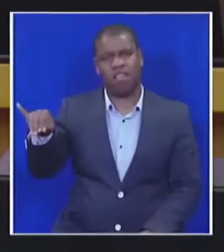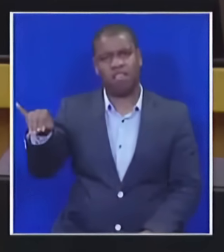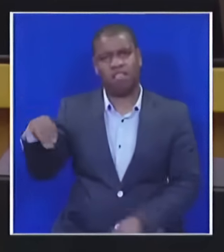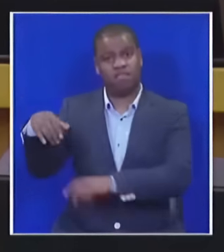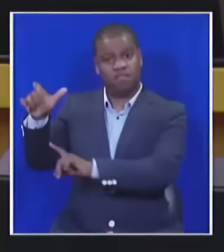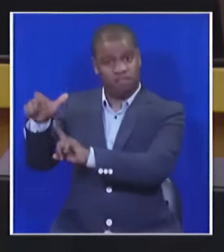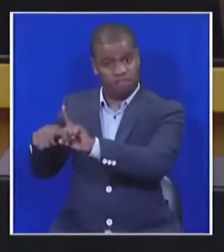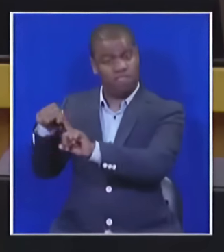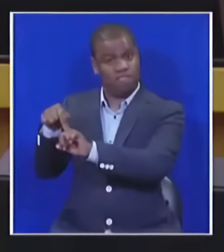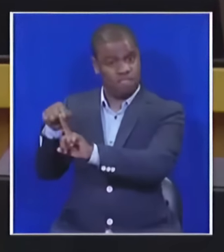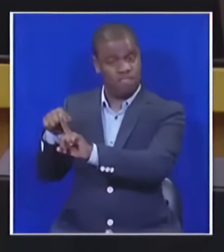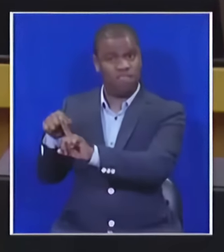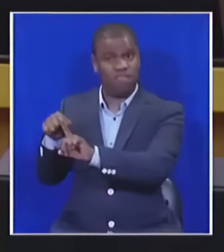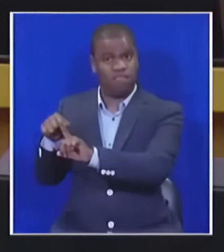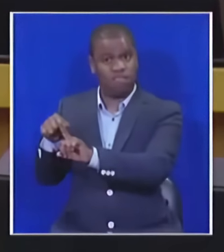Dudu